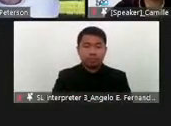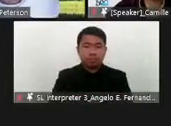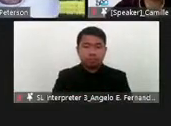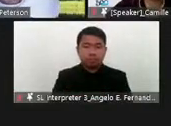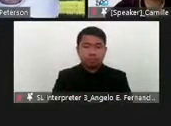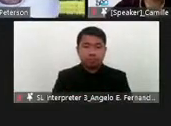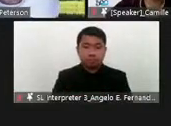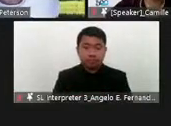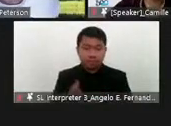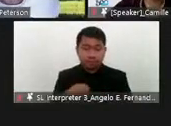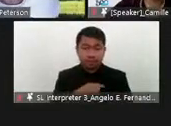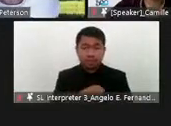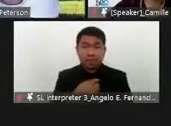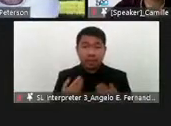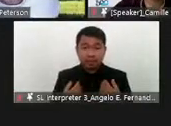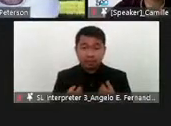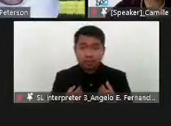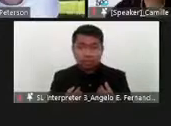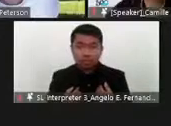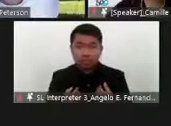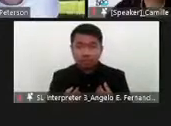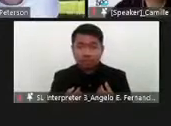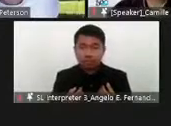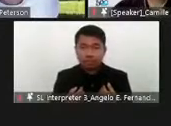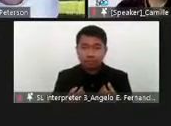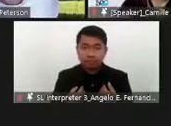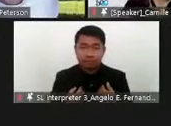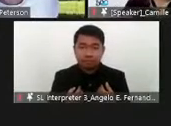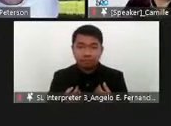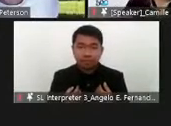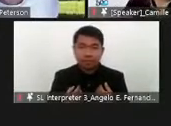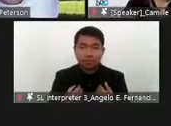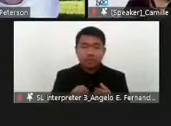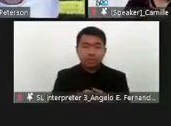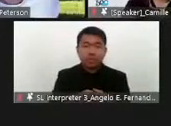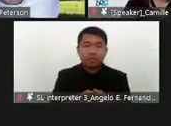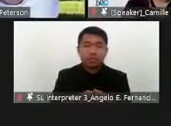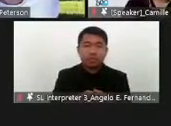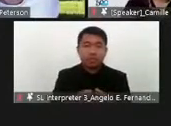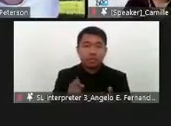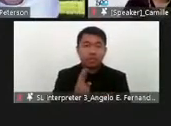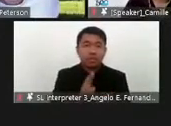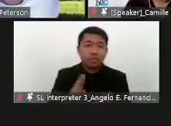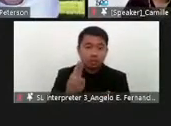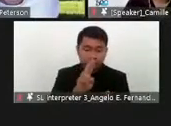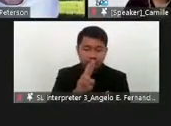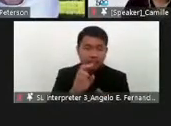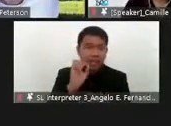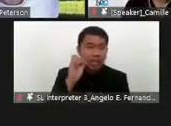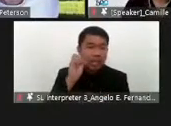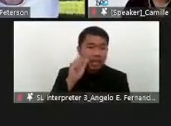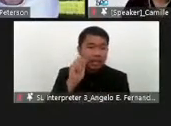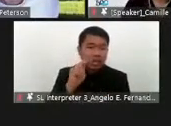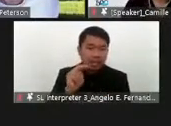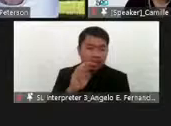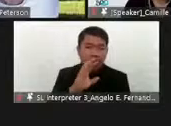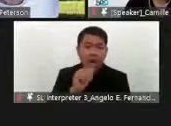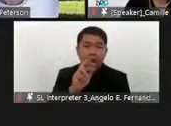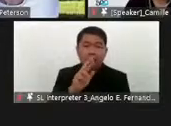we also have greetings from the University of San Carlos in Cebu City.